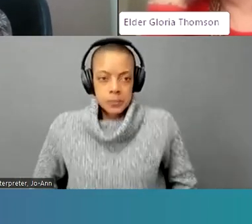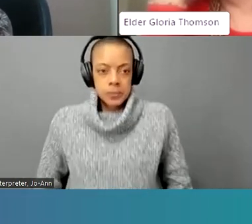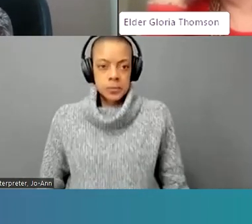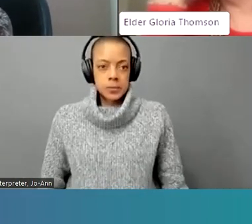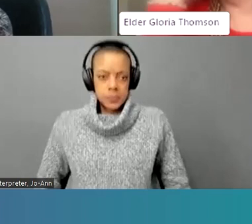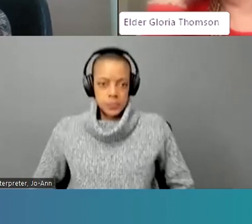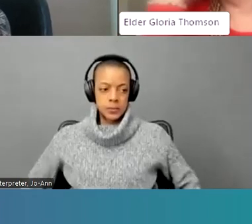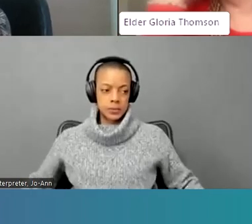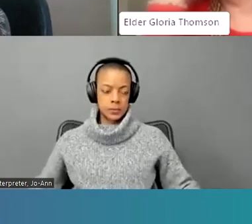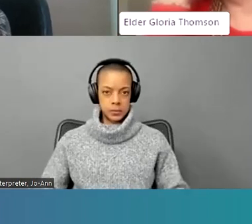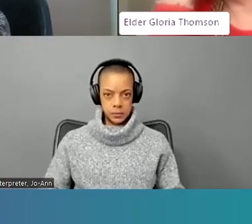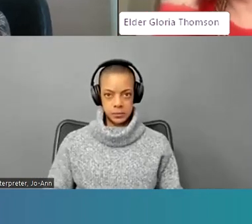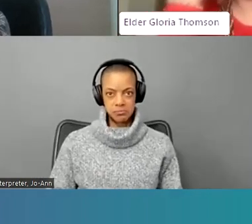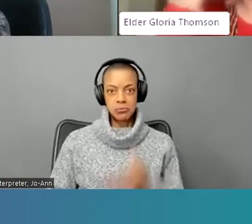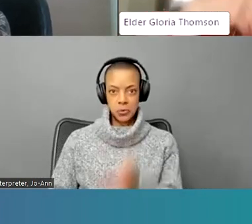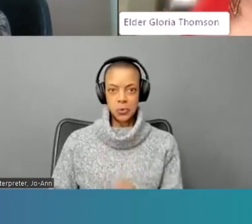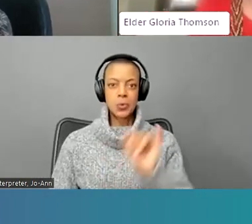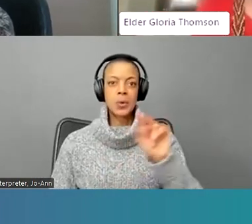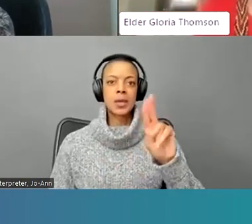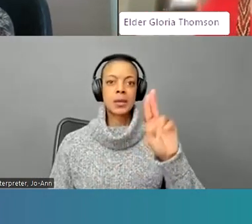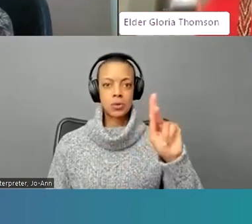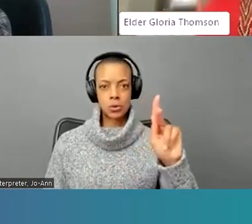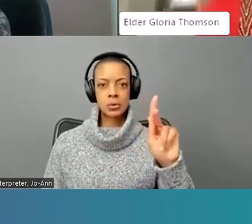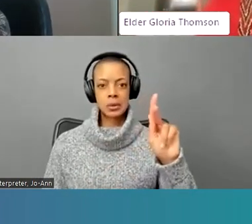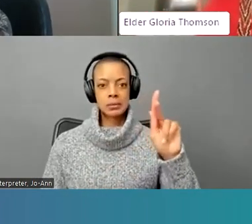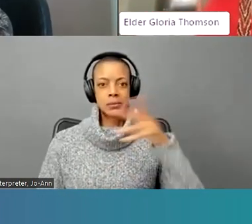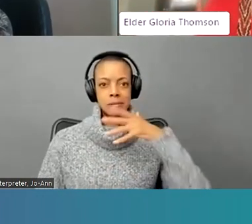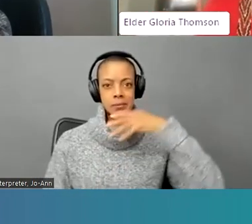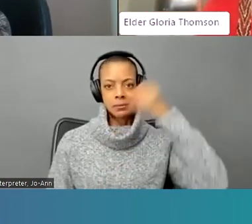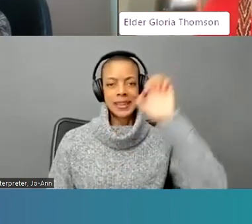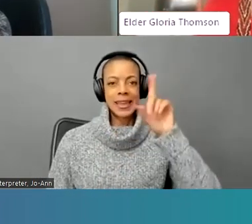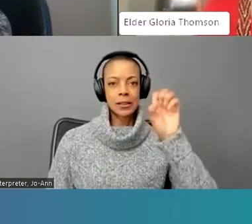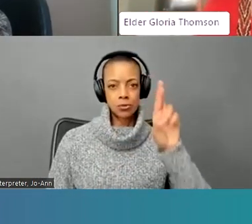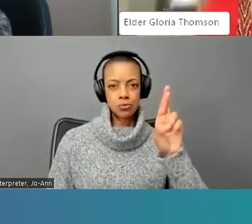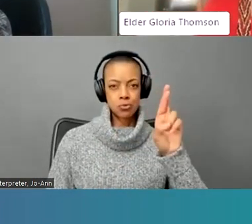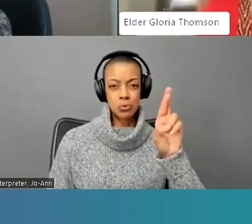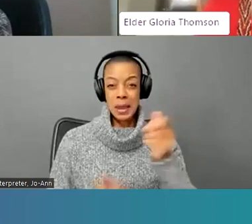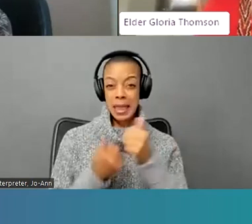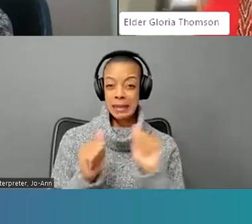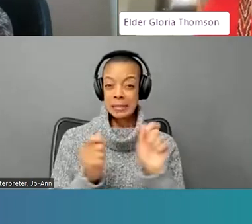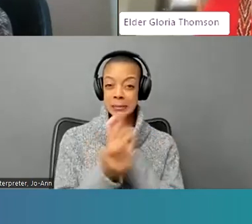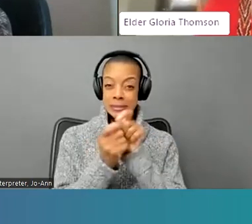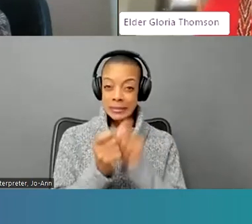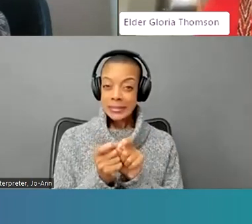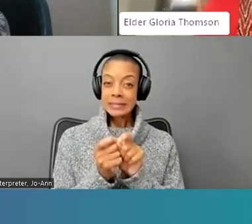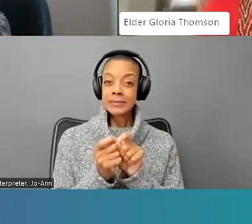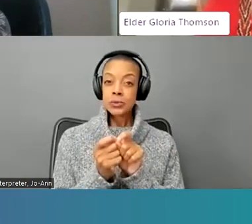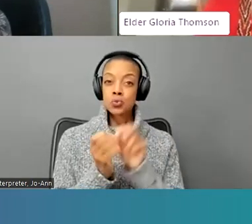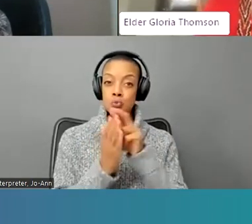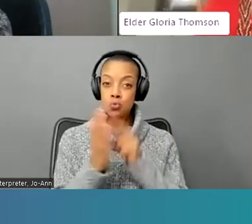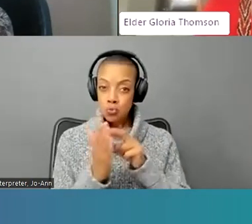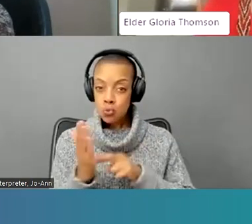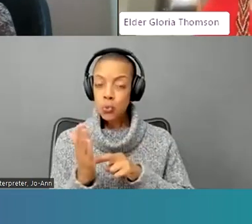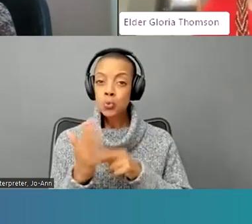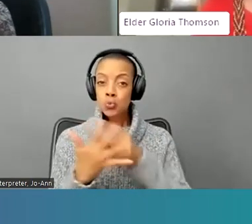as the Inuk elder here, is there any specific protocols or things or that organizations should know